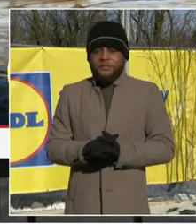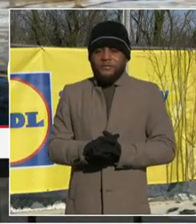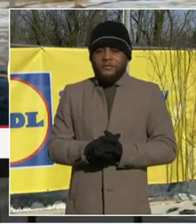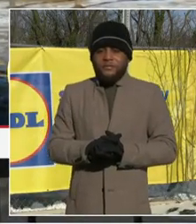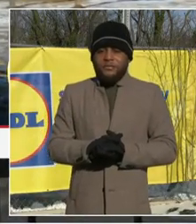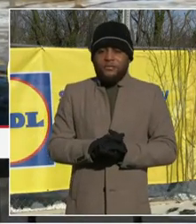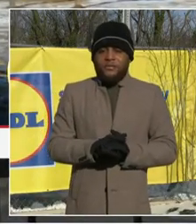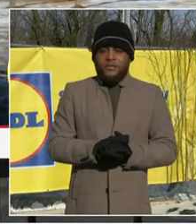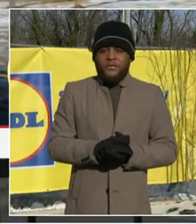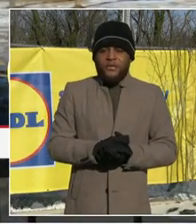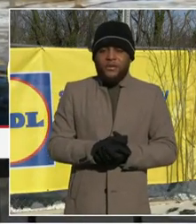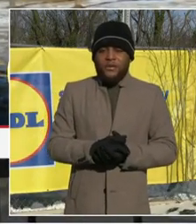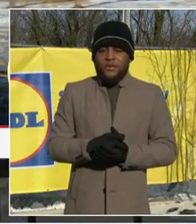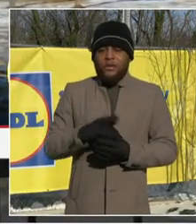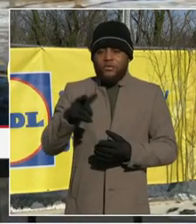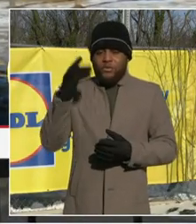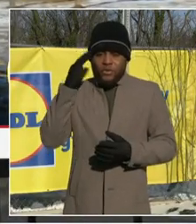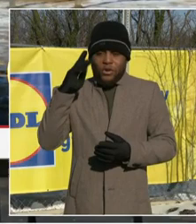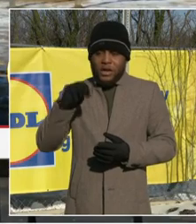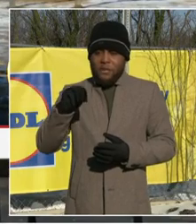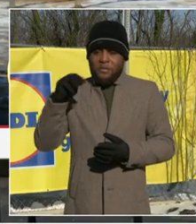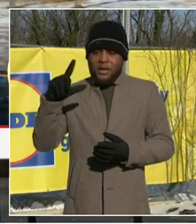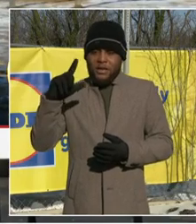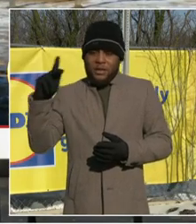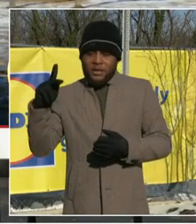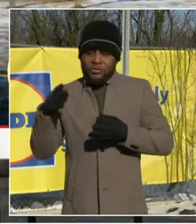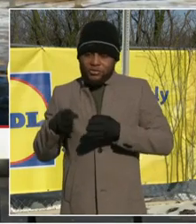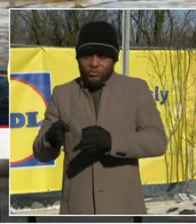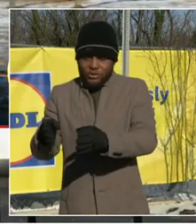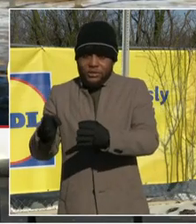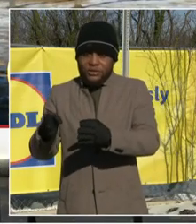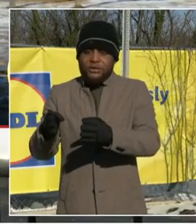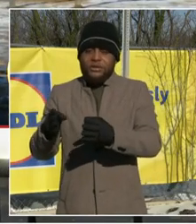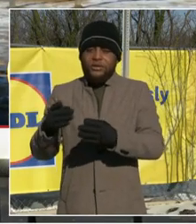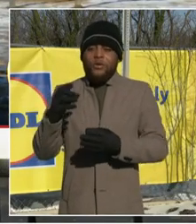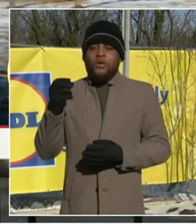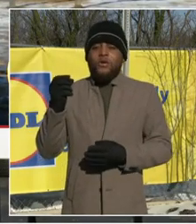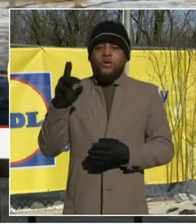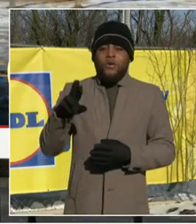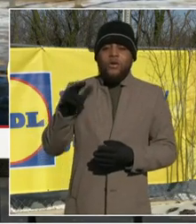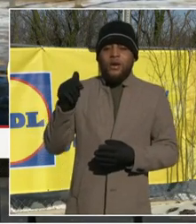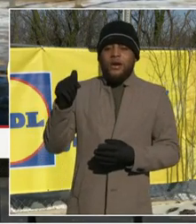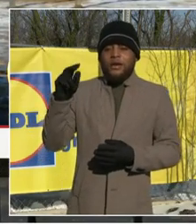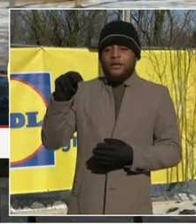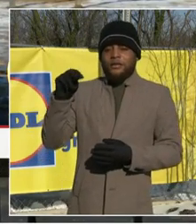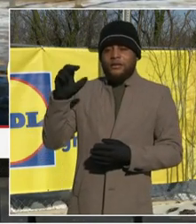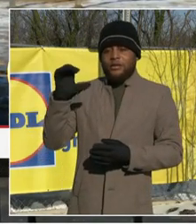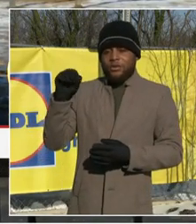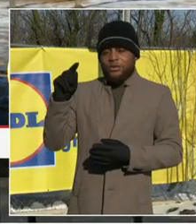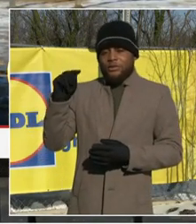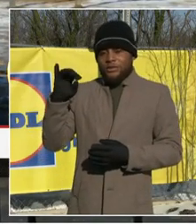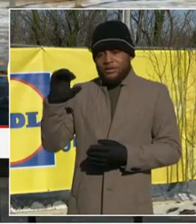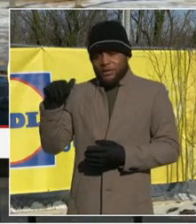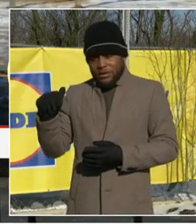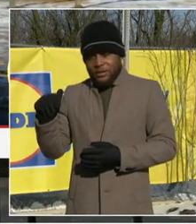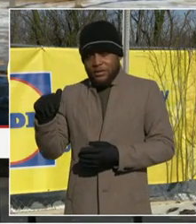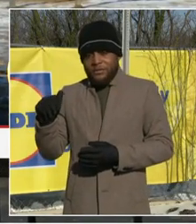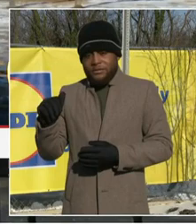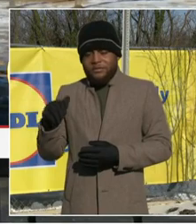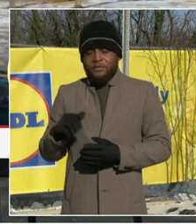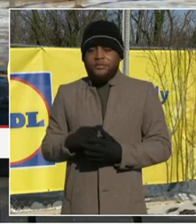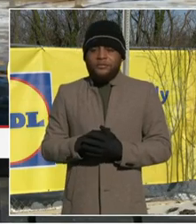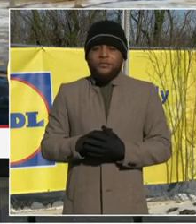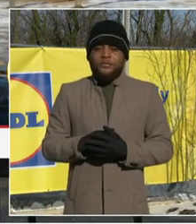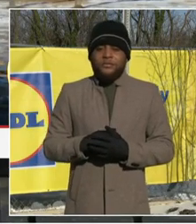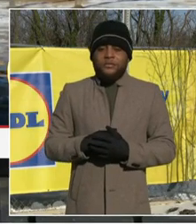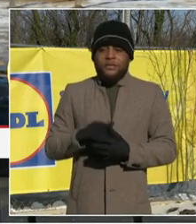in Anacostia, at a redeveloped St. Elizabeth's campus, and at a new Good Foods Market in Bellevue. And that's